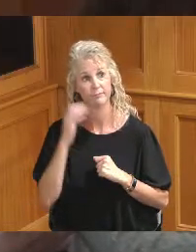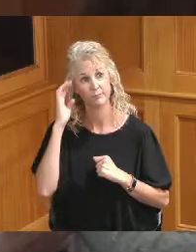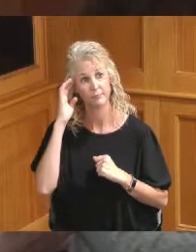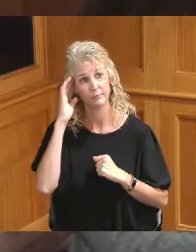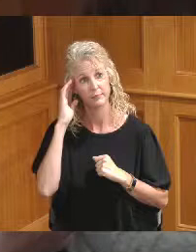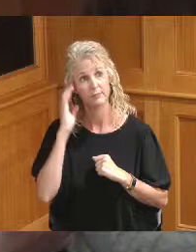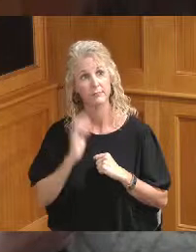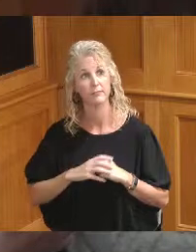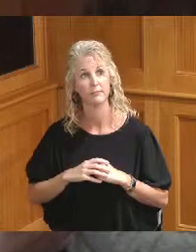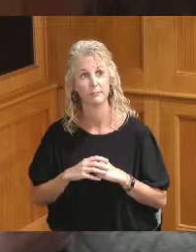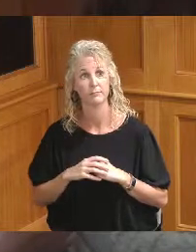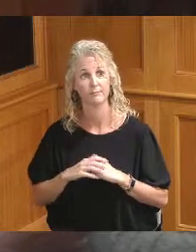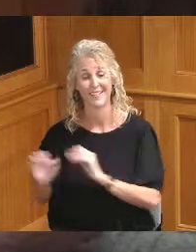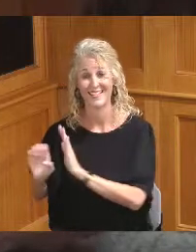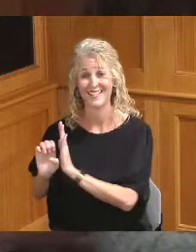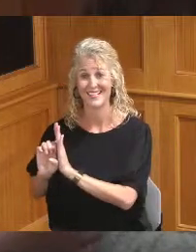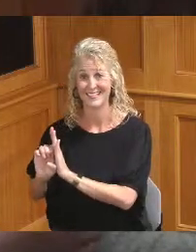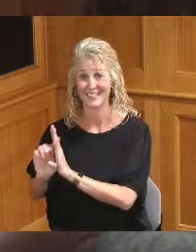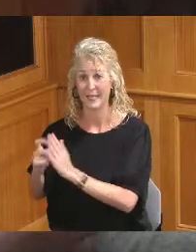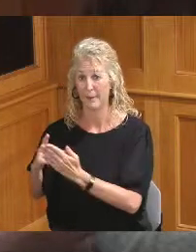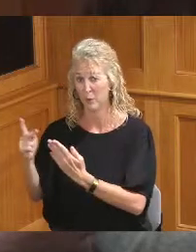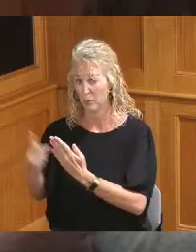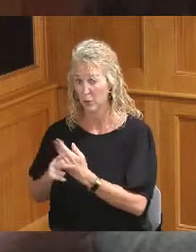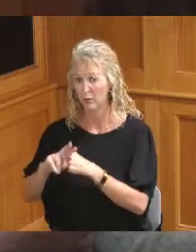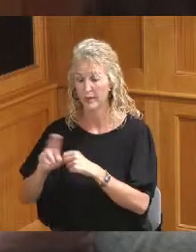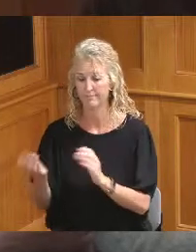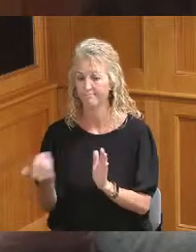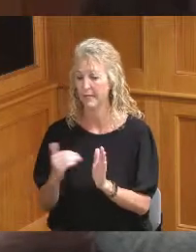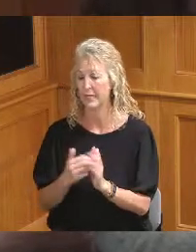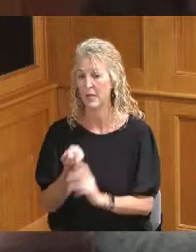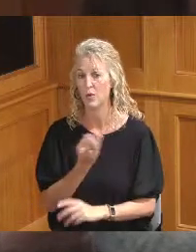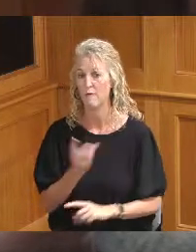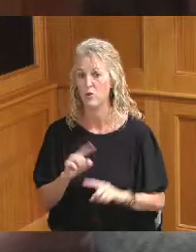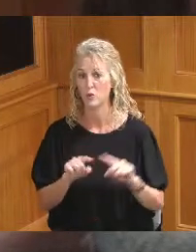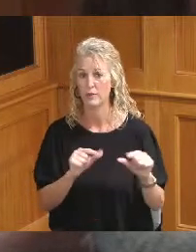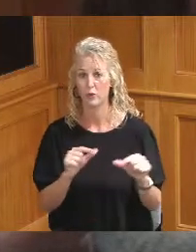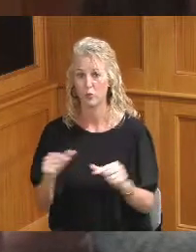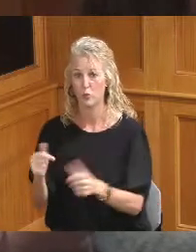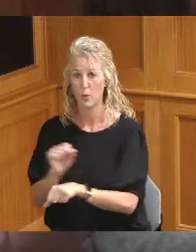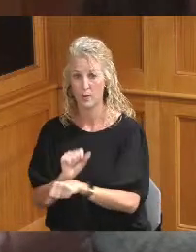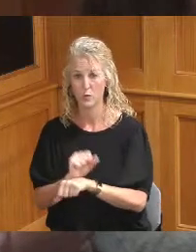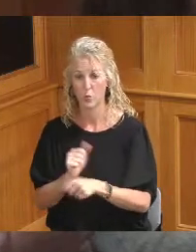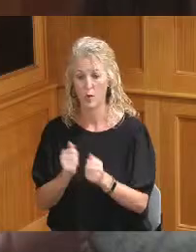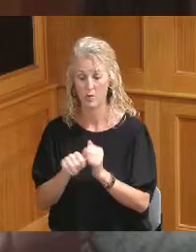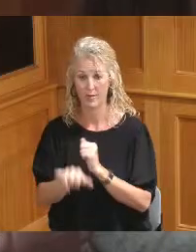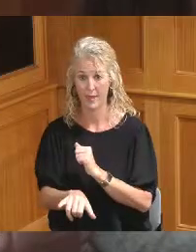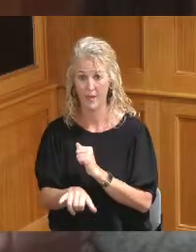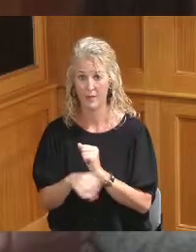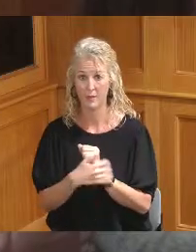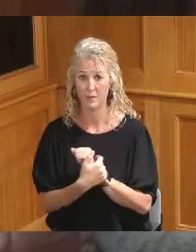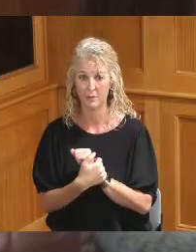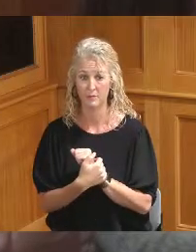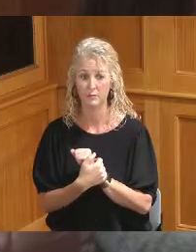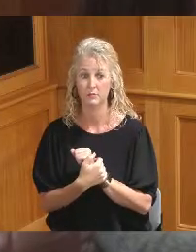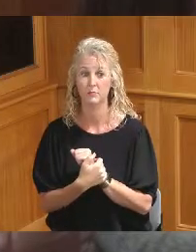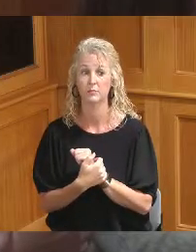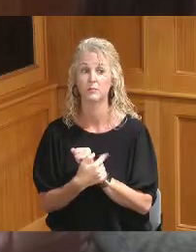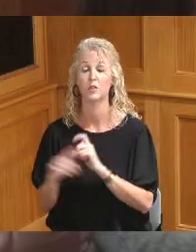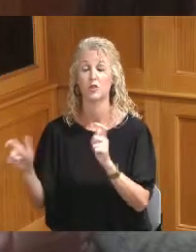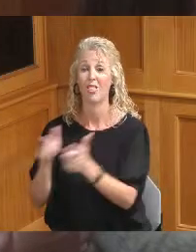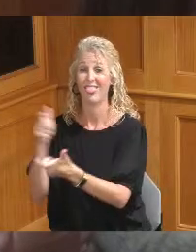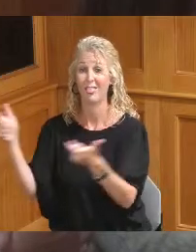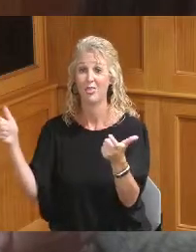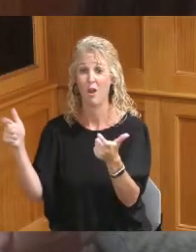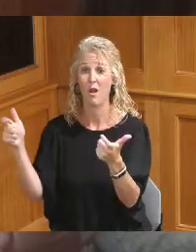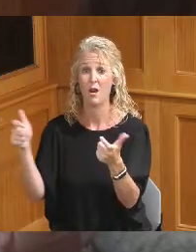then the pilots, we have various groups at MSD that manage things. They'll work with the large impervious